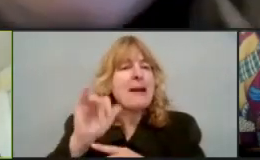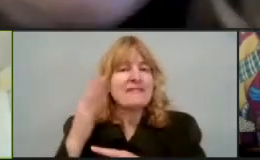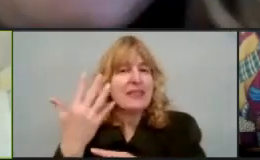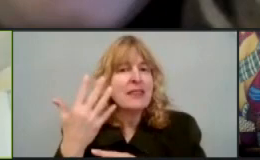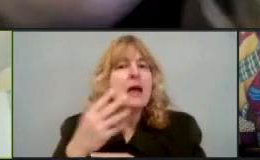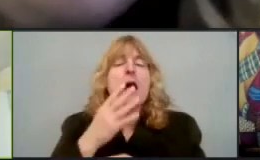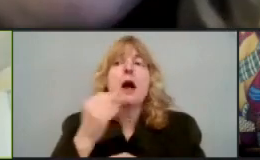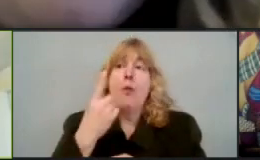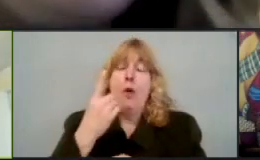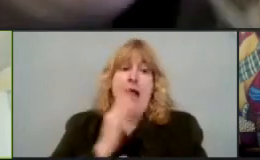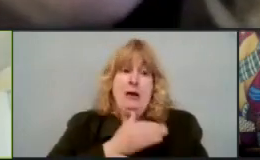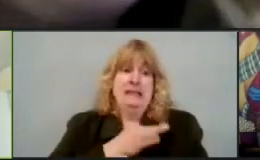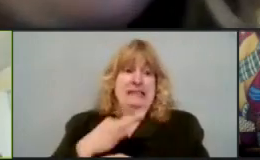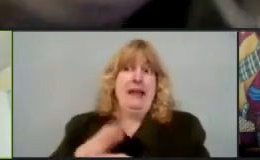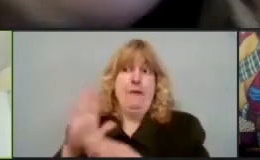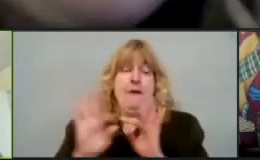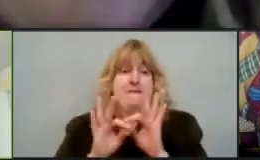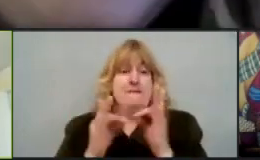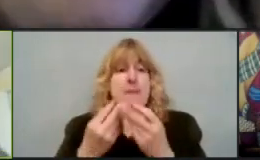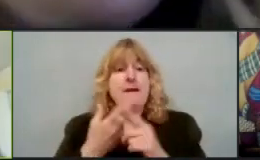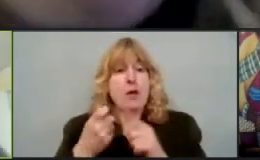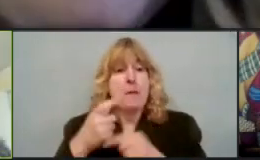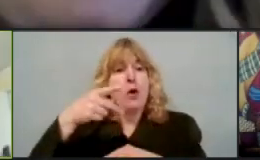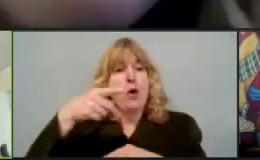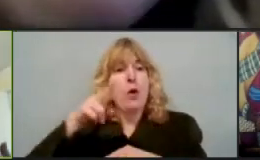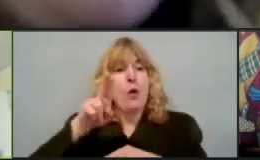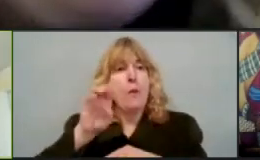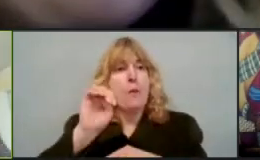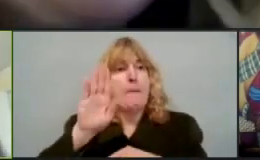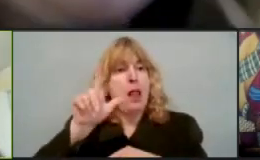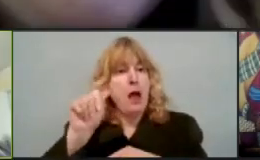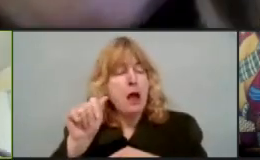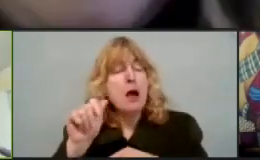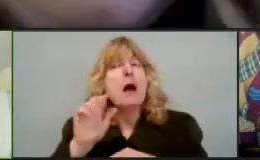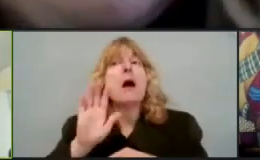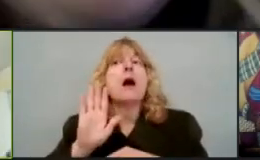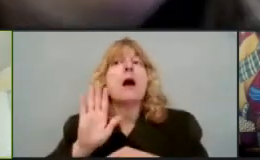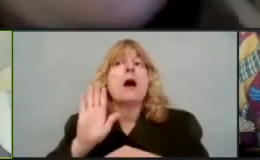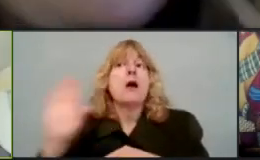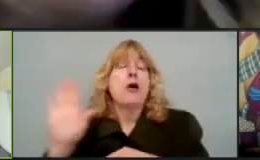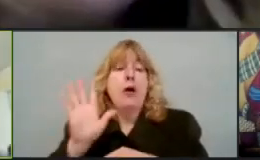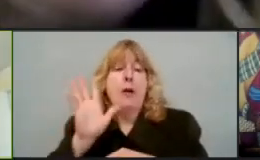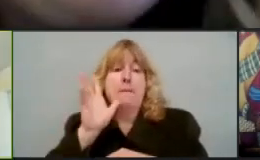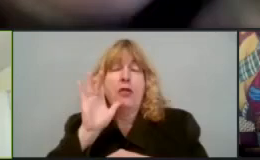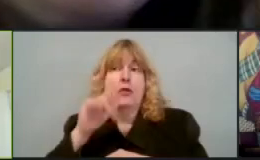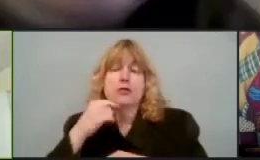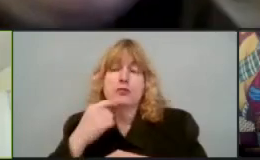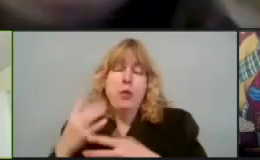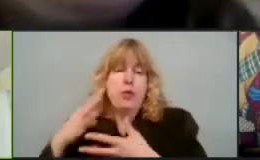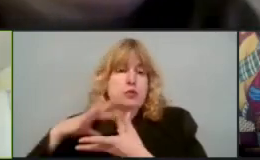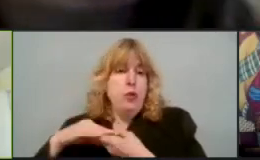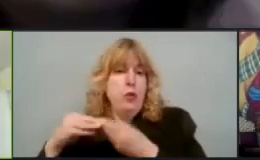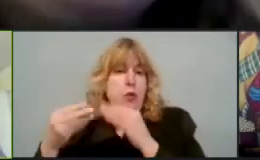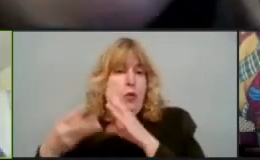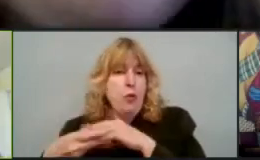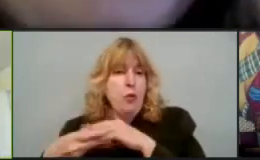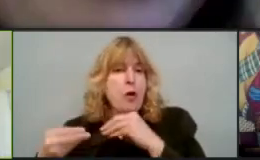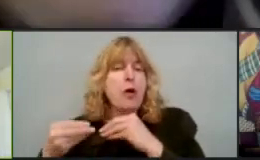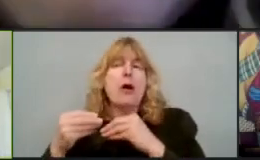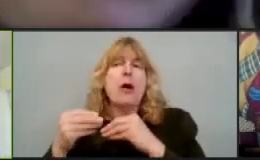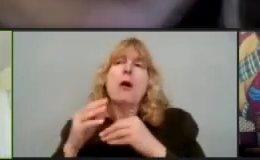Puebla, and she told the story that her mom told her of her understanding. It is